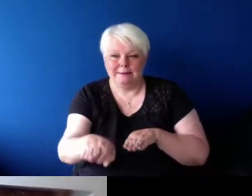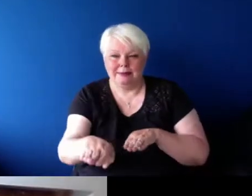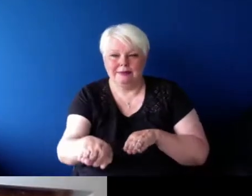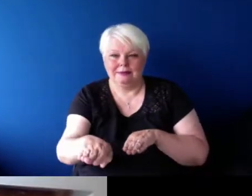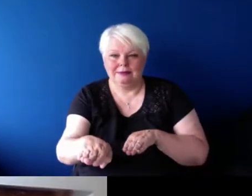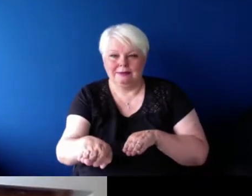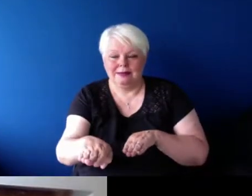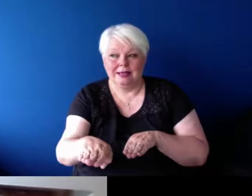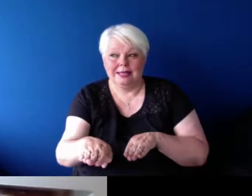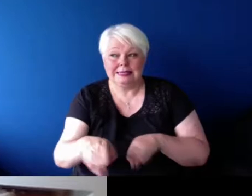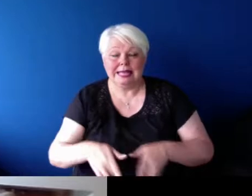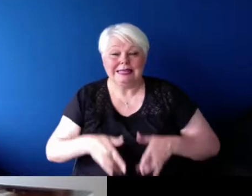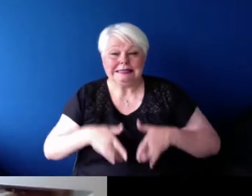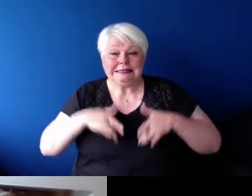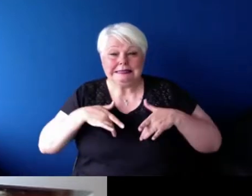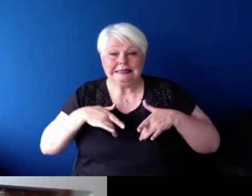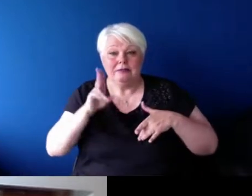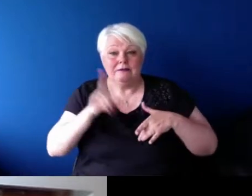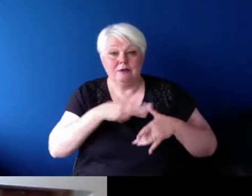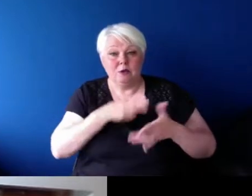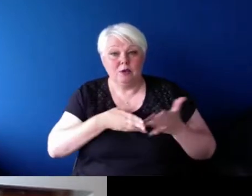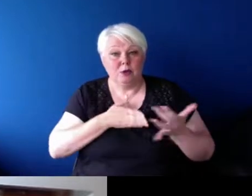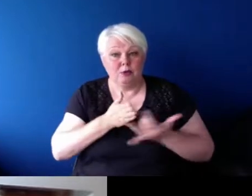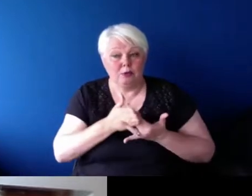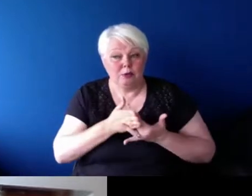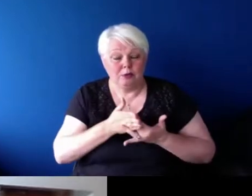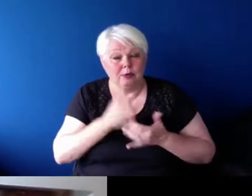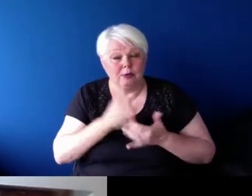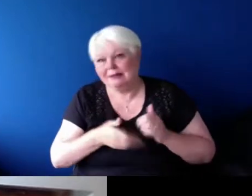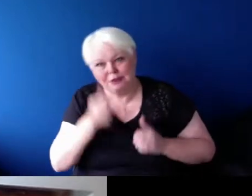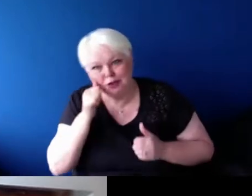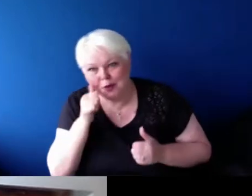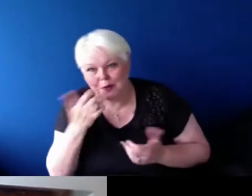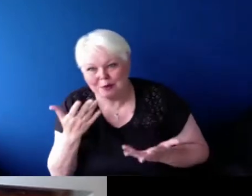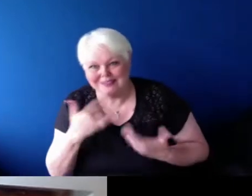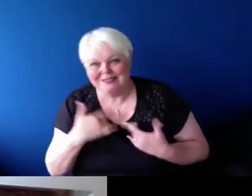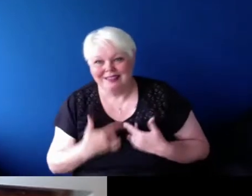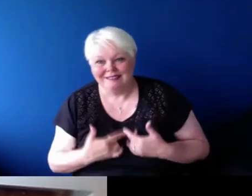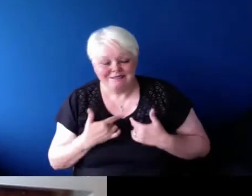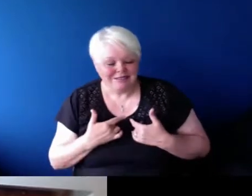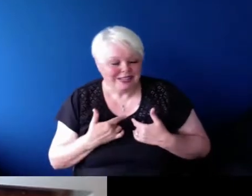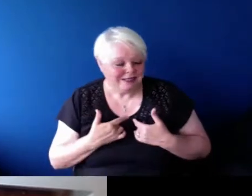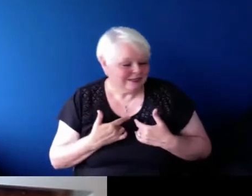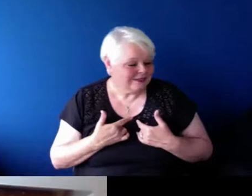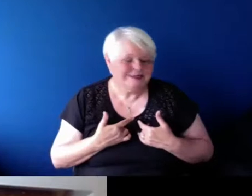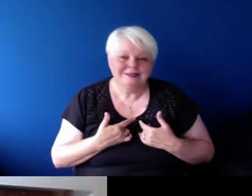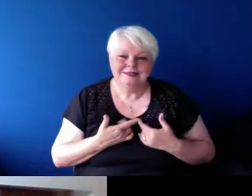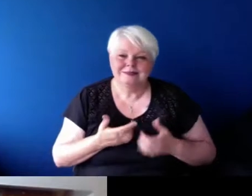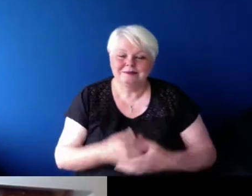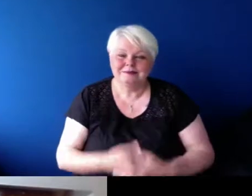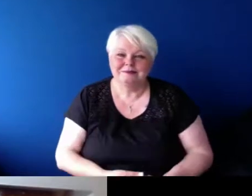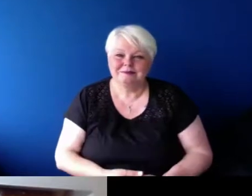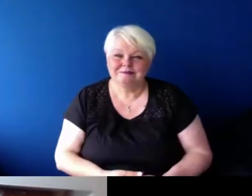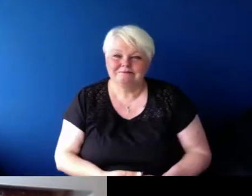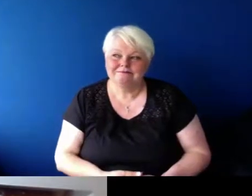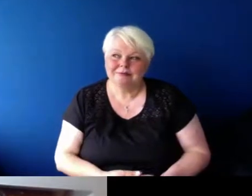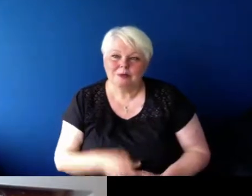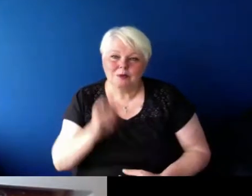vote will go through. You can never determine what will happen at a church conference, but it looks like